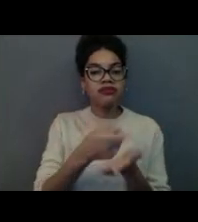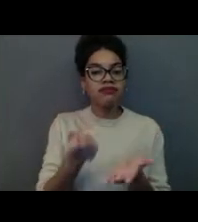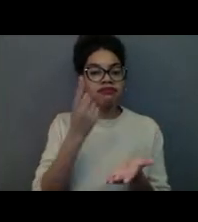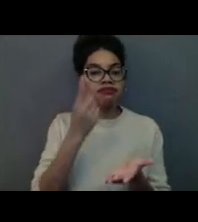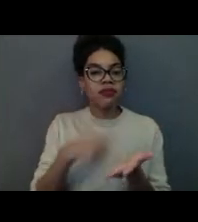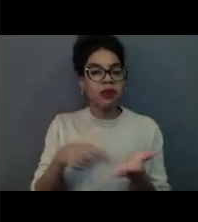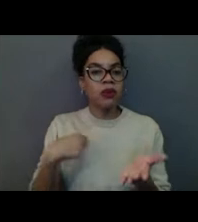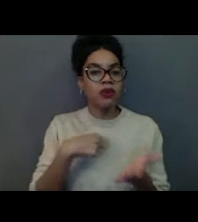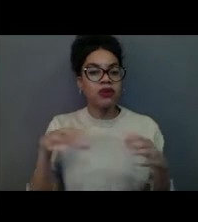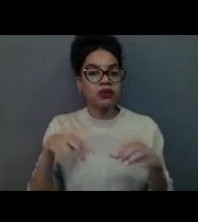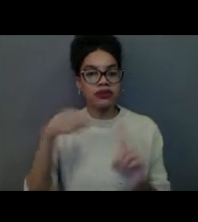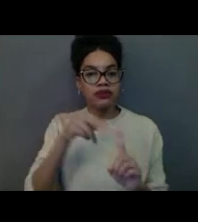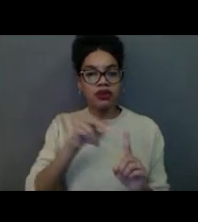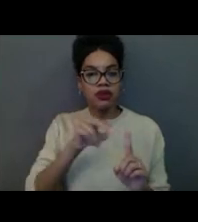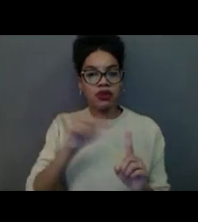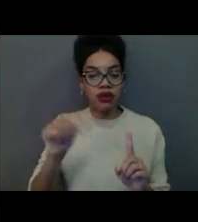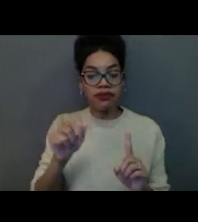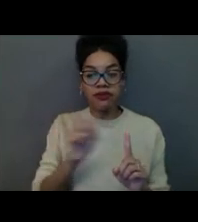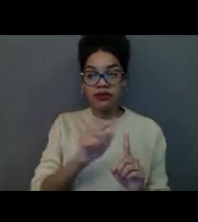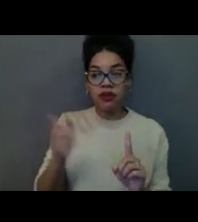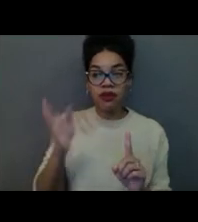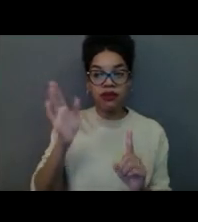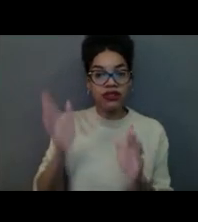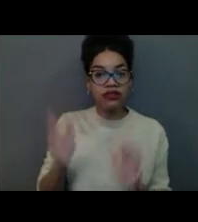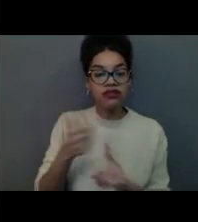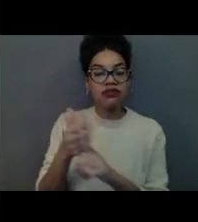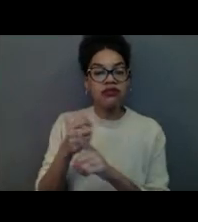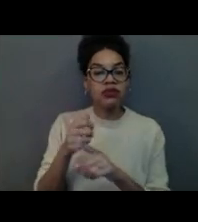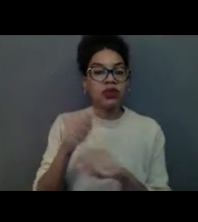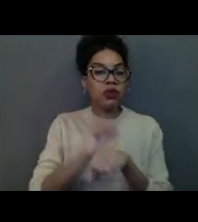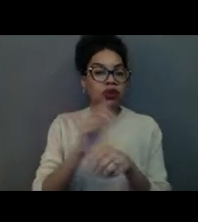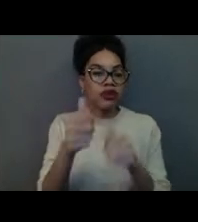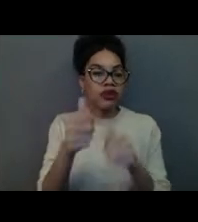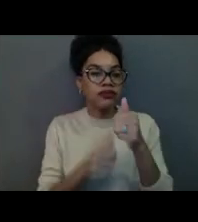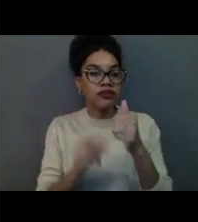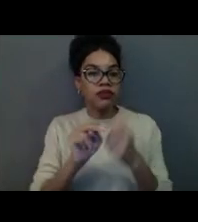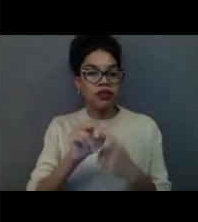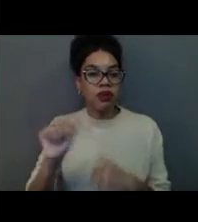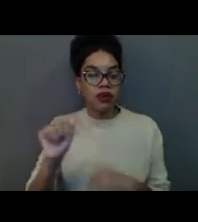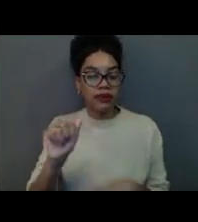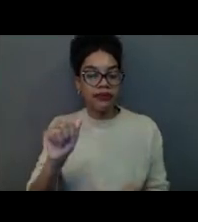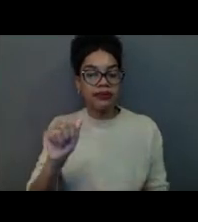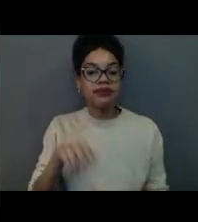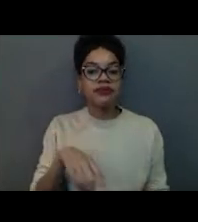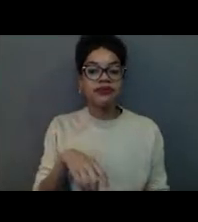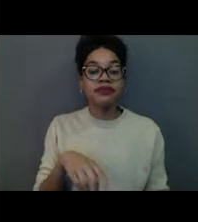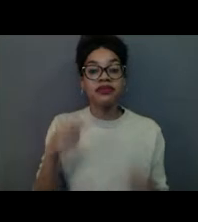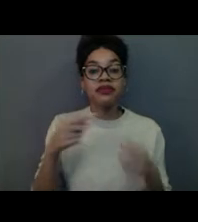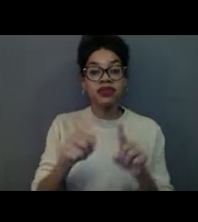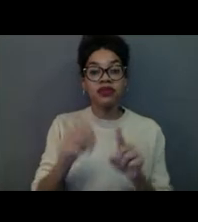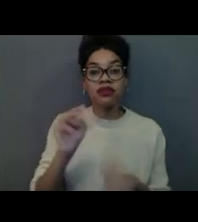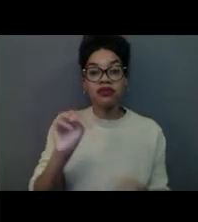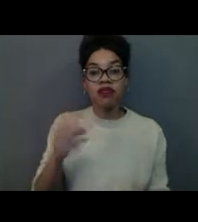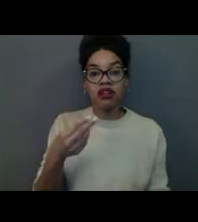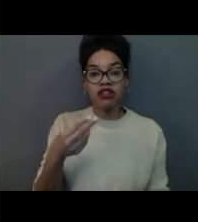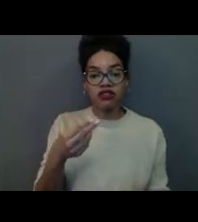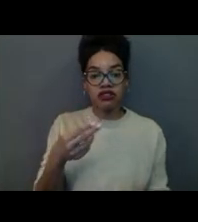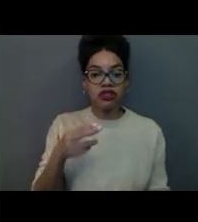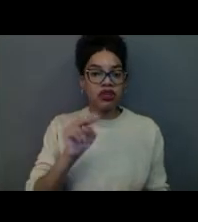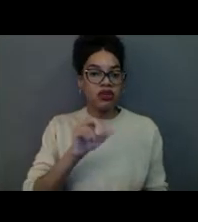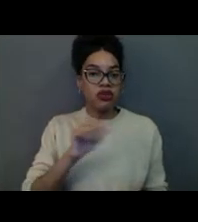NOAA, which is the National Oceanic and Atmospheric Administration. Now, during the month of March, the NOAA Heritage